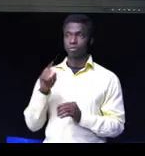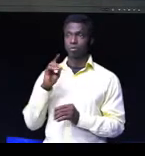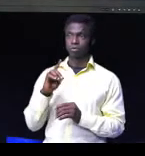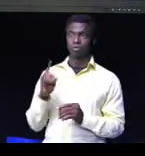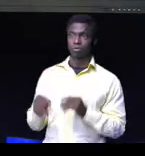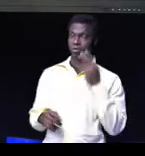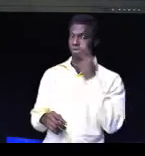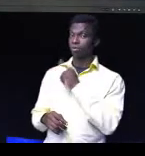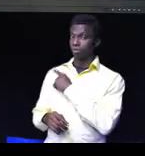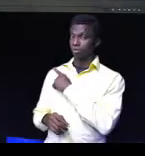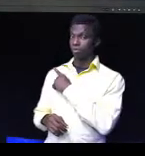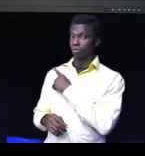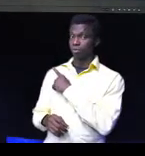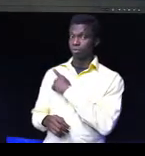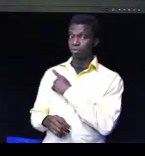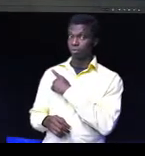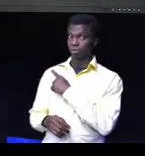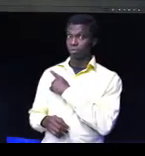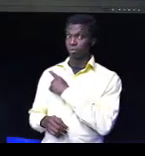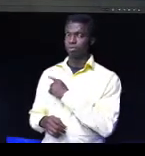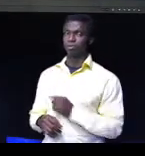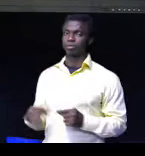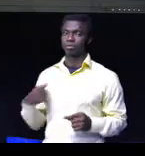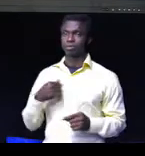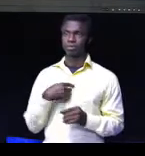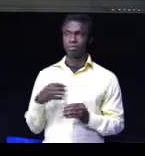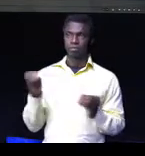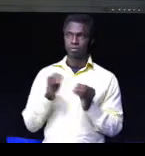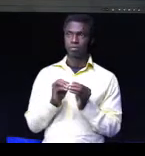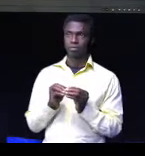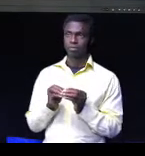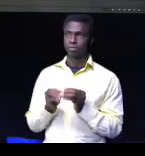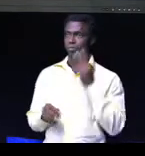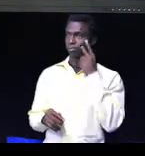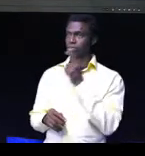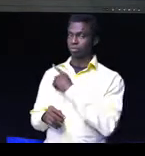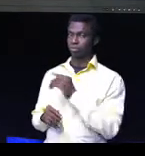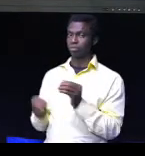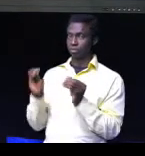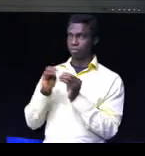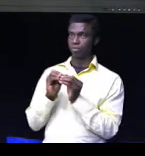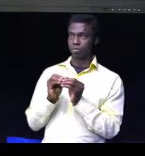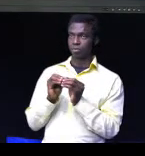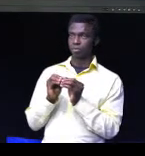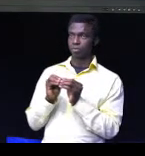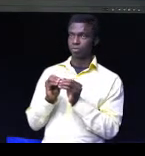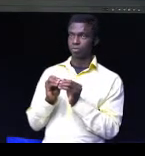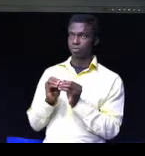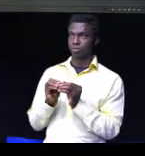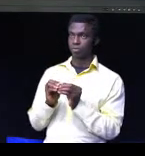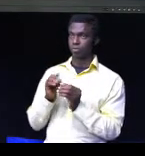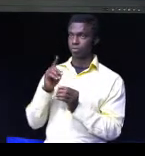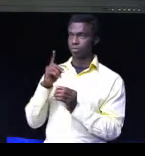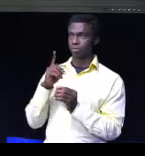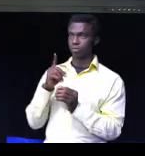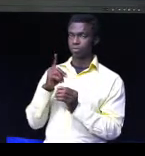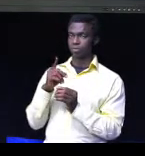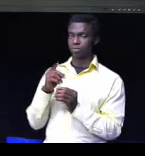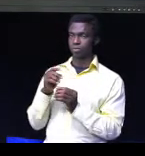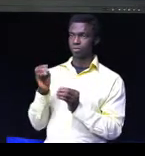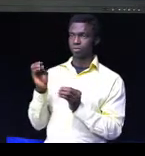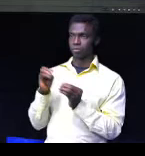1. Then we add diagonally as we normally do. So